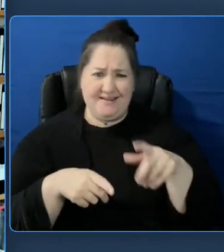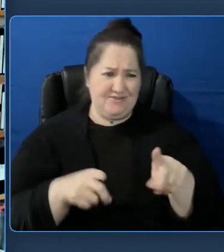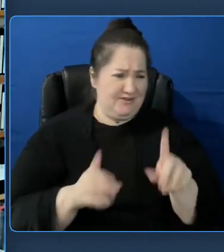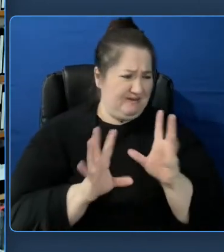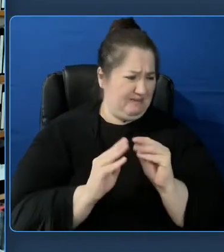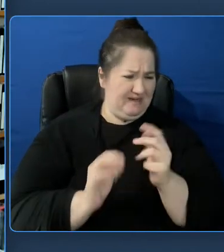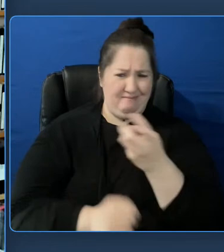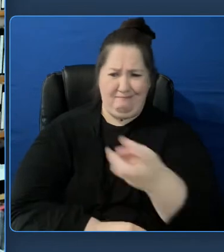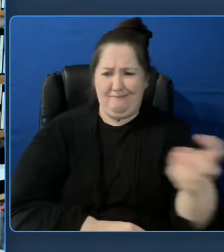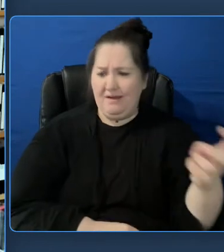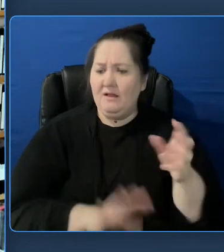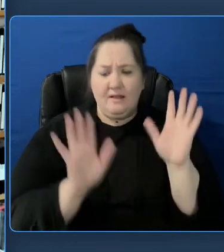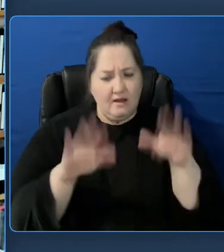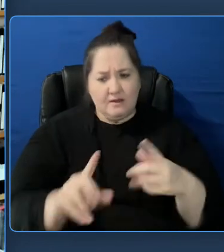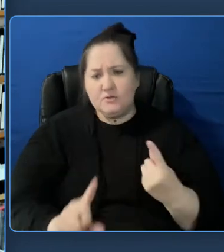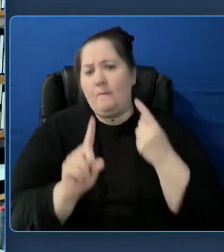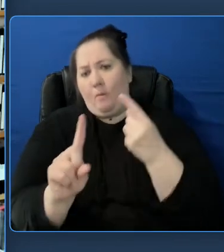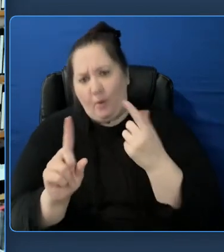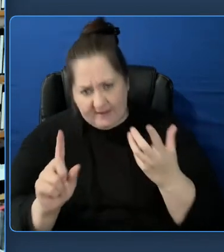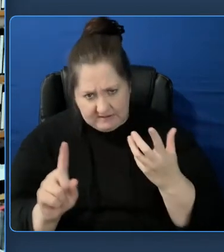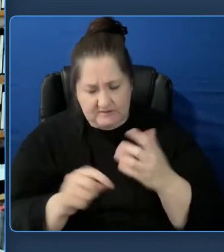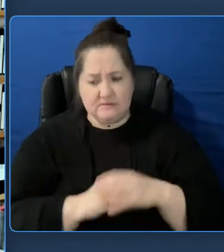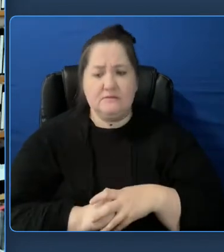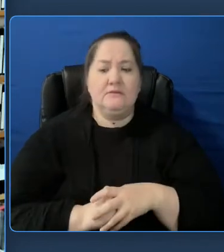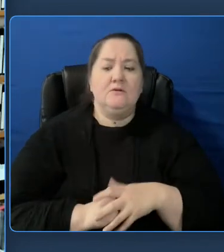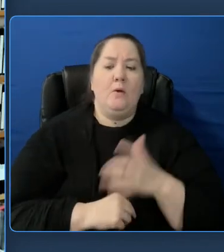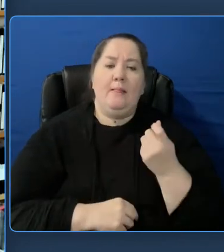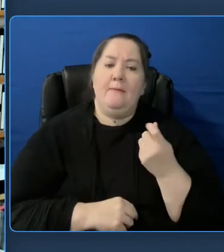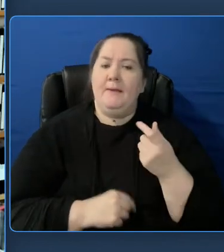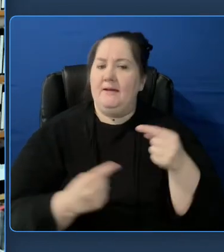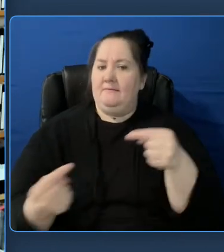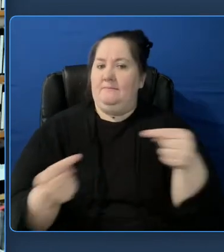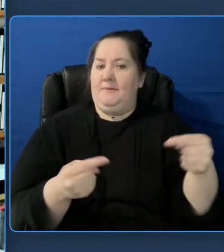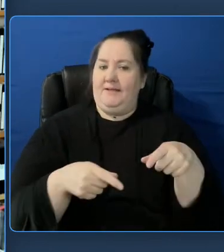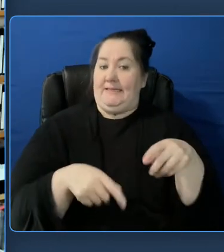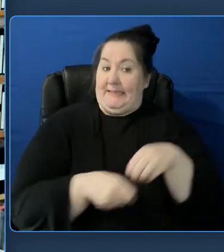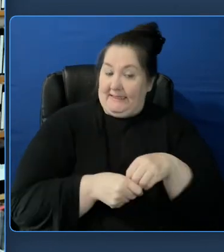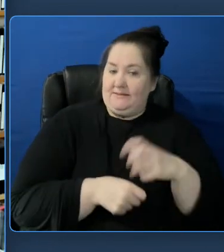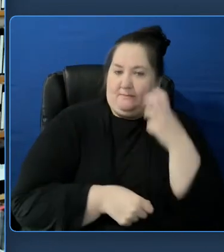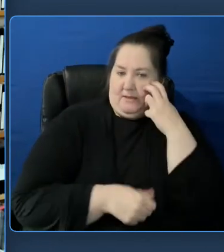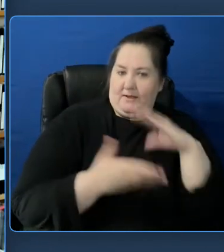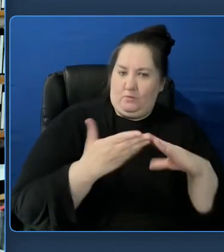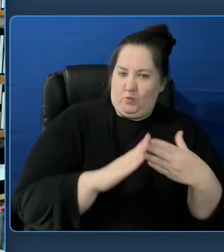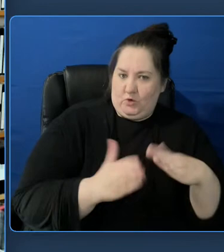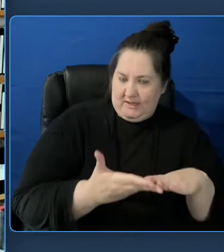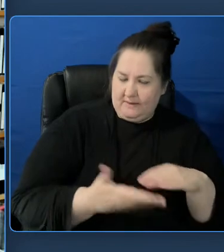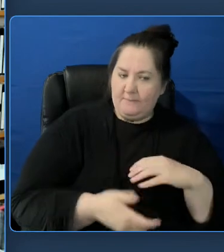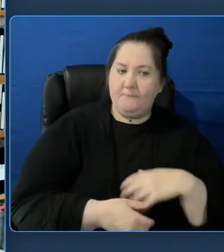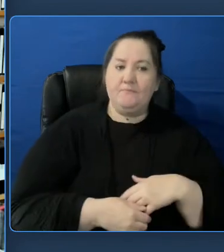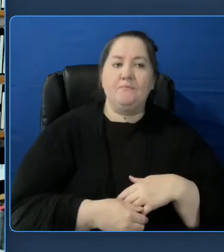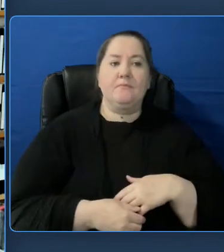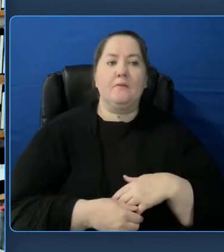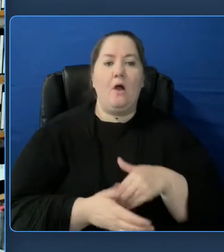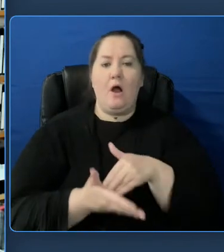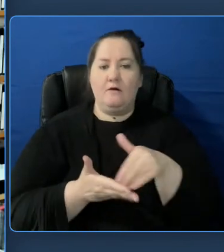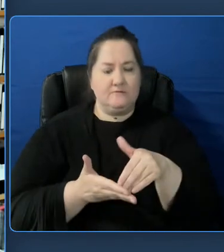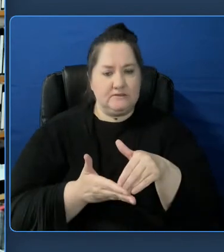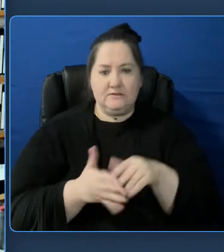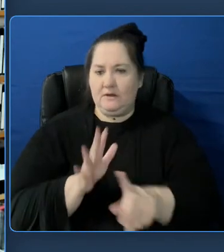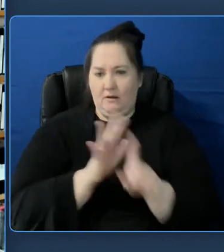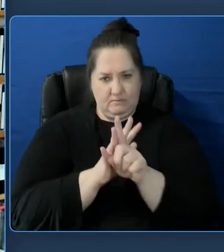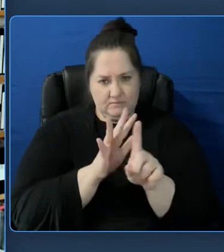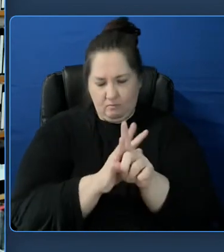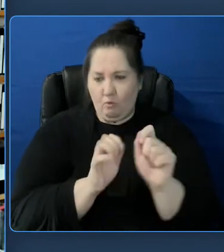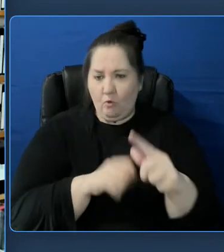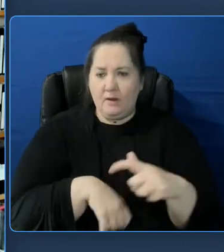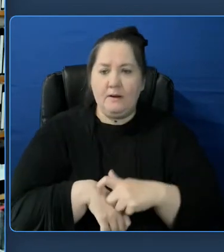meeting. Let's get to the point. So there's a little bit of debate there. Now, I oftentimes, this comes up all the time,